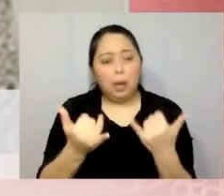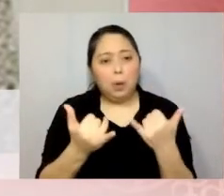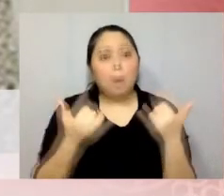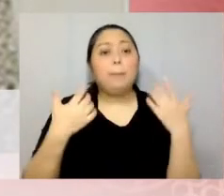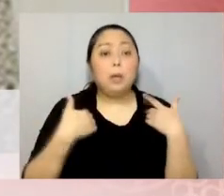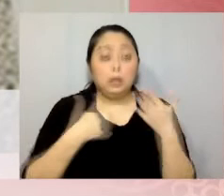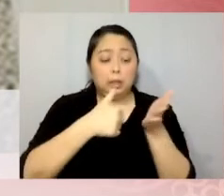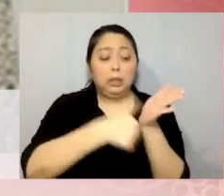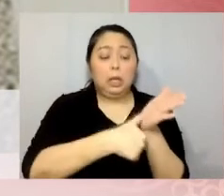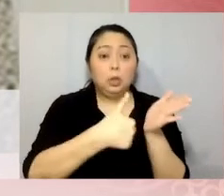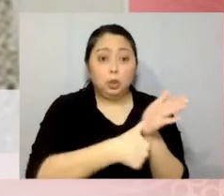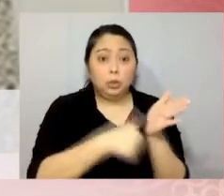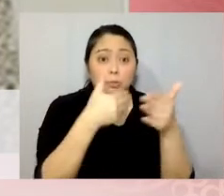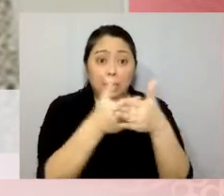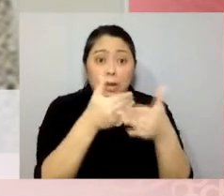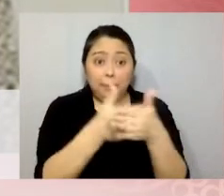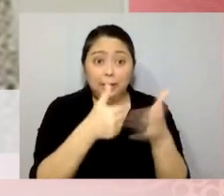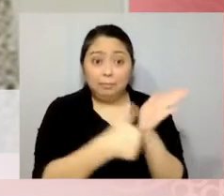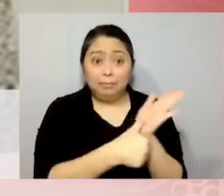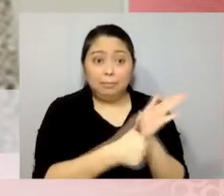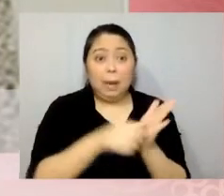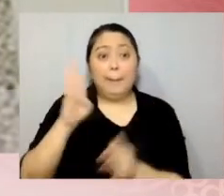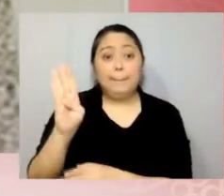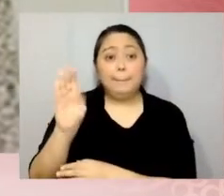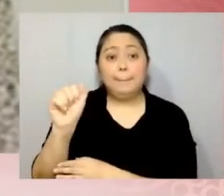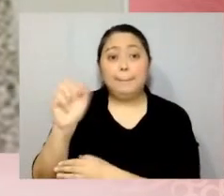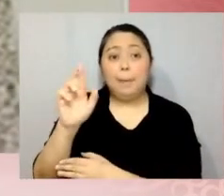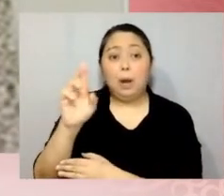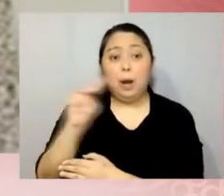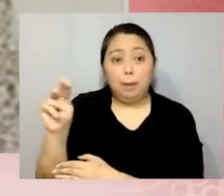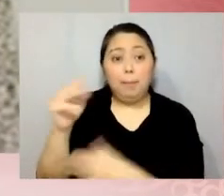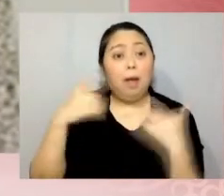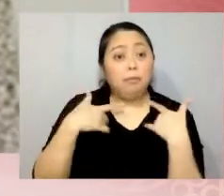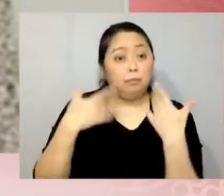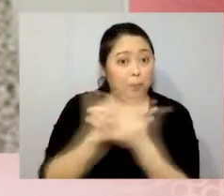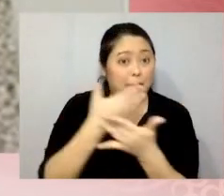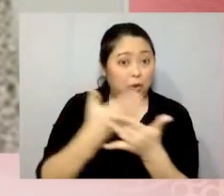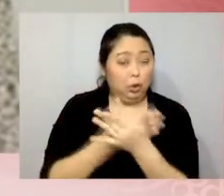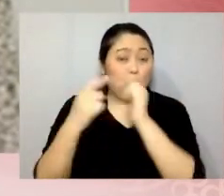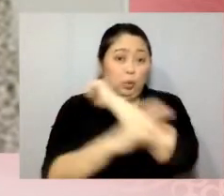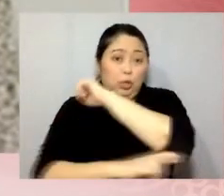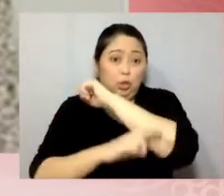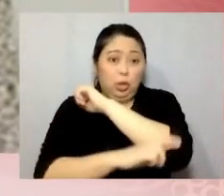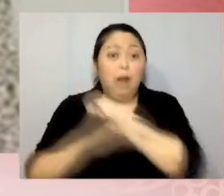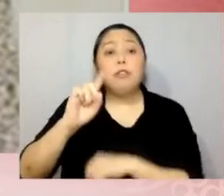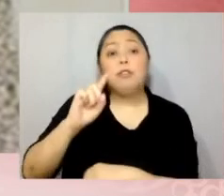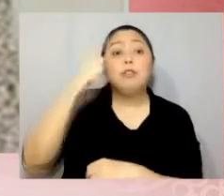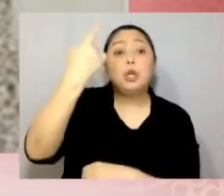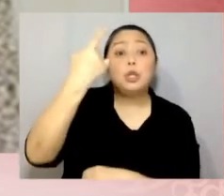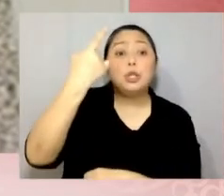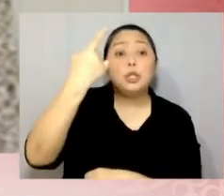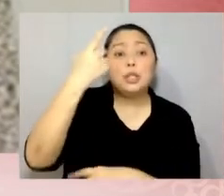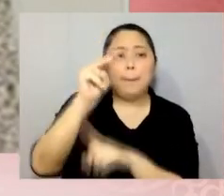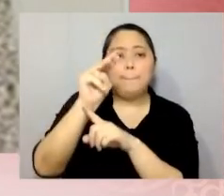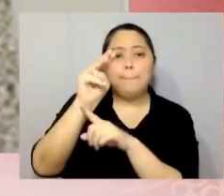is approaching. BARM, as a new entity, is supposed to have its first election of officials